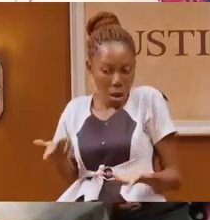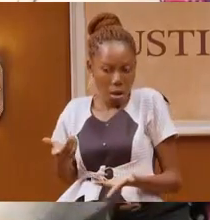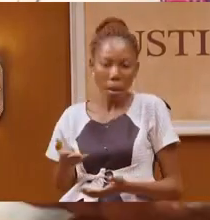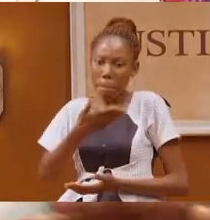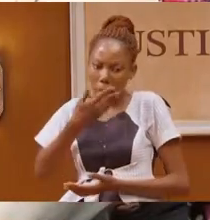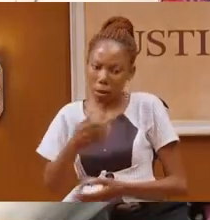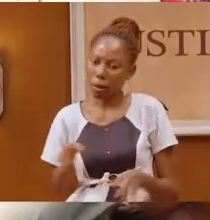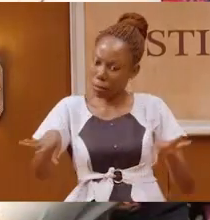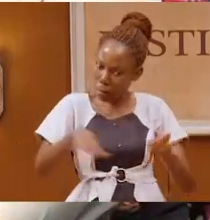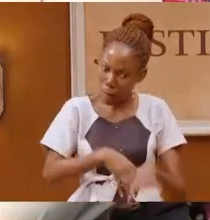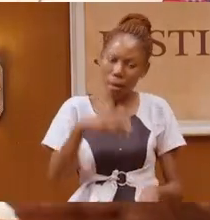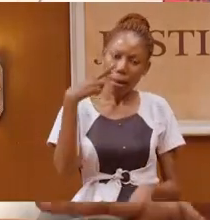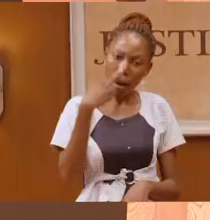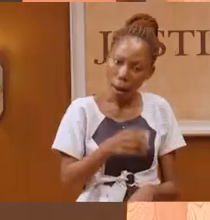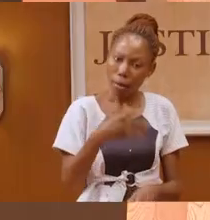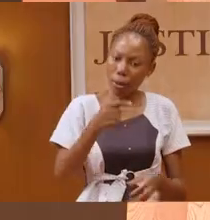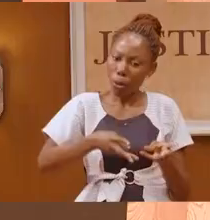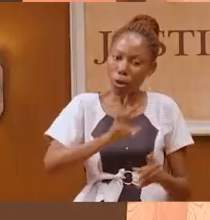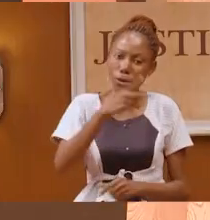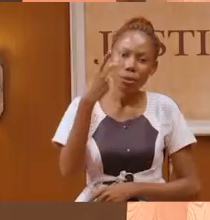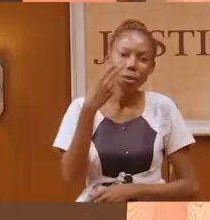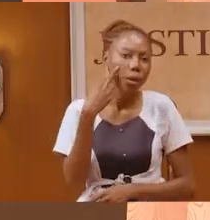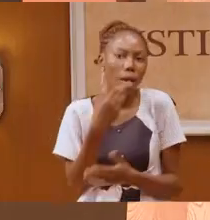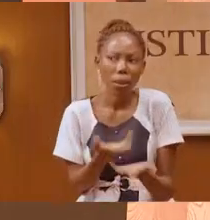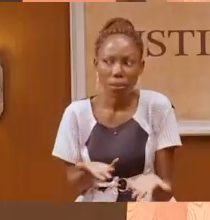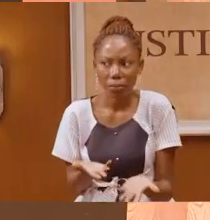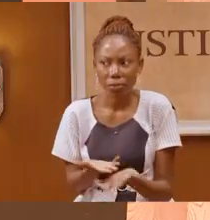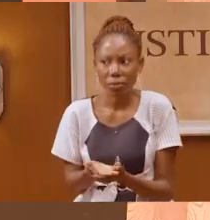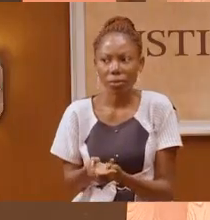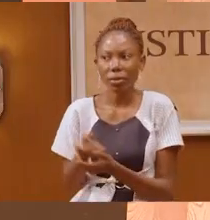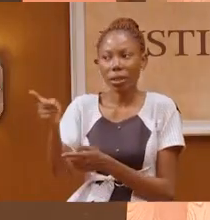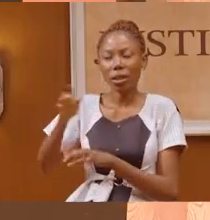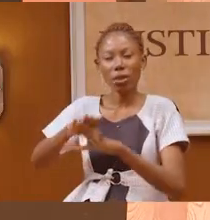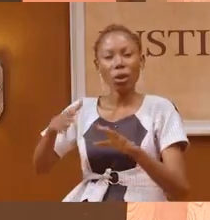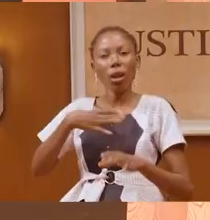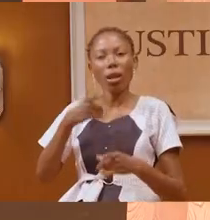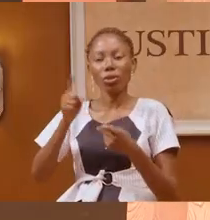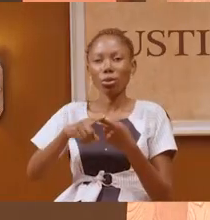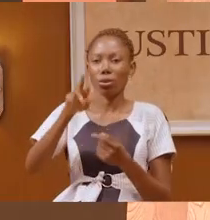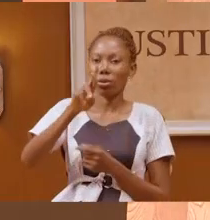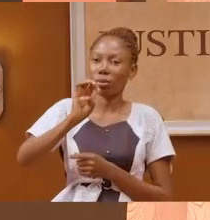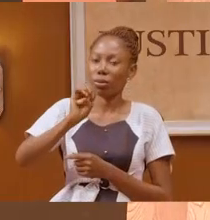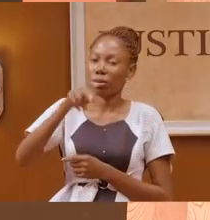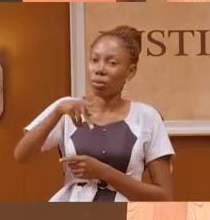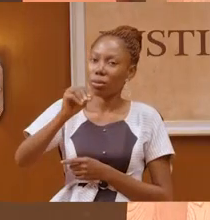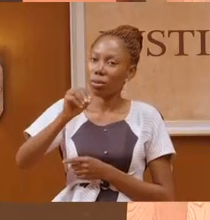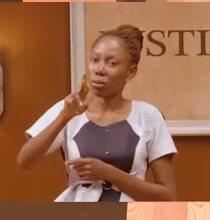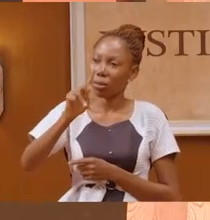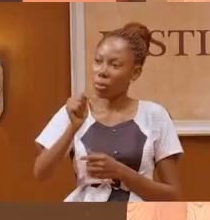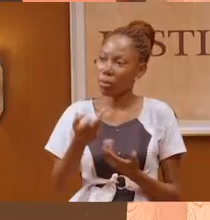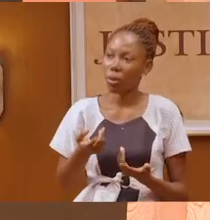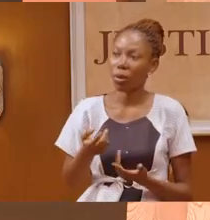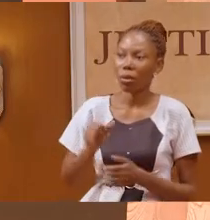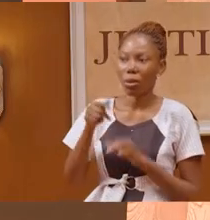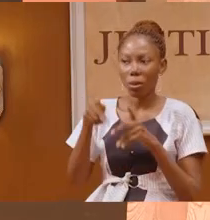That's her statement every time, not more than 20 times. And I don't like reporting somebody. So I keep